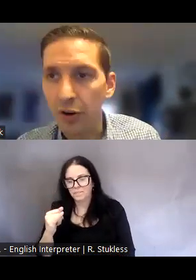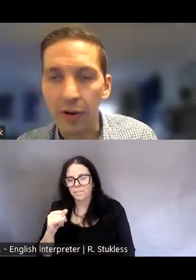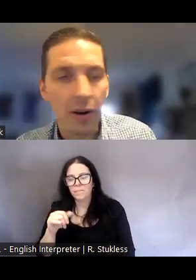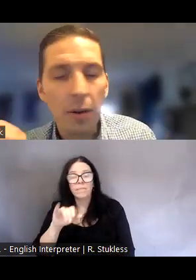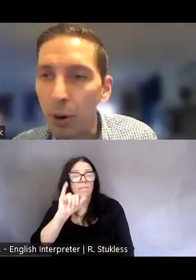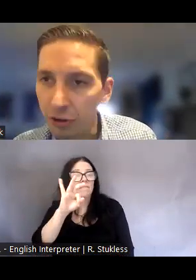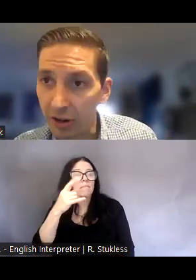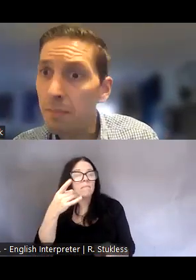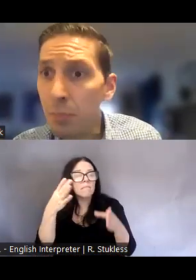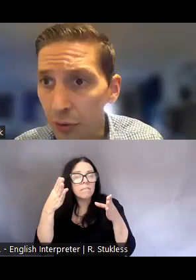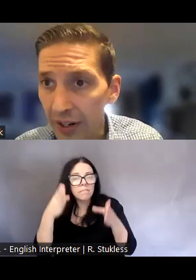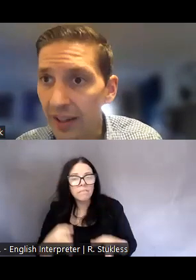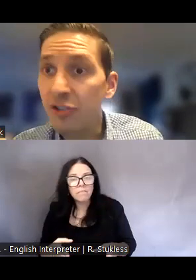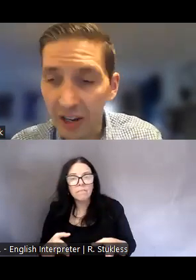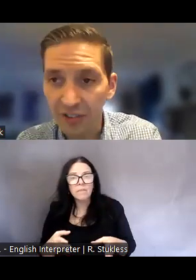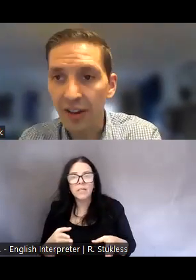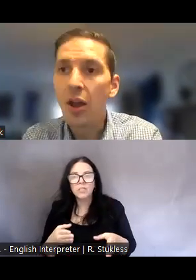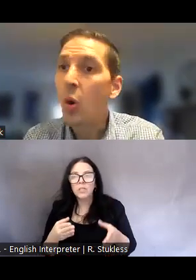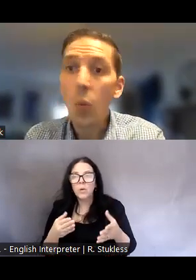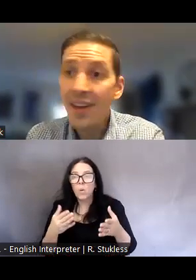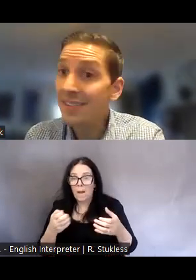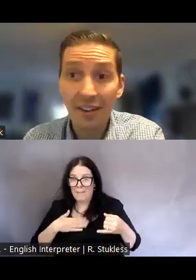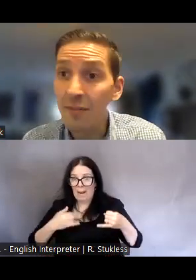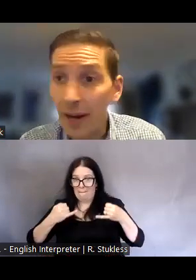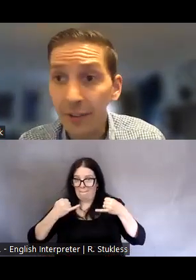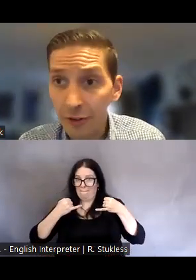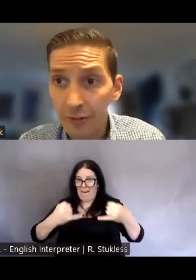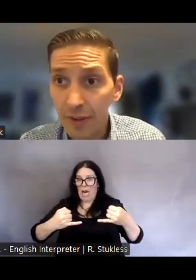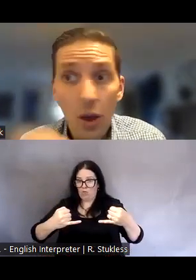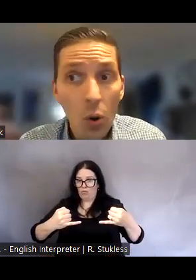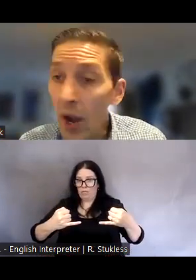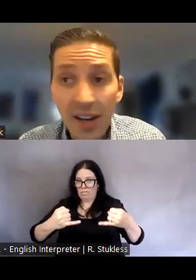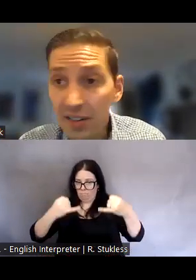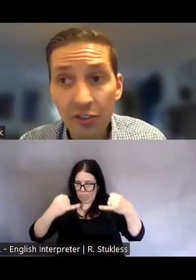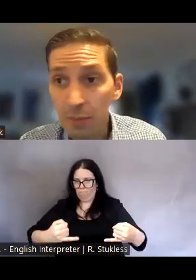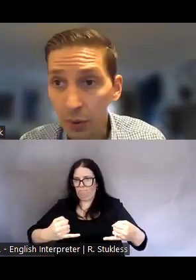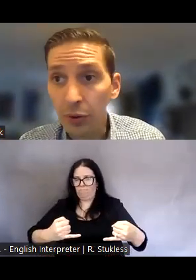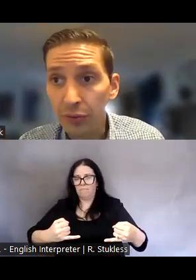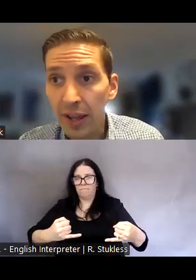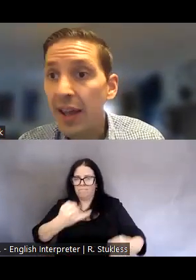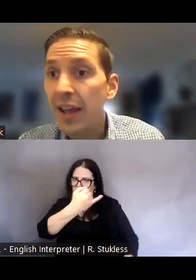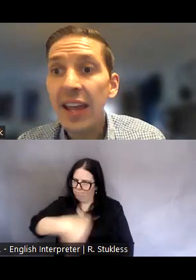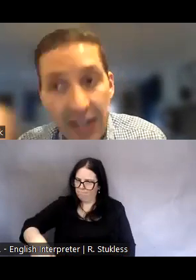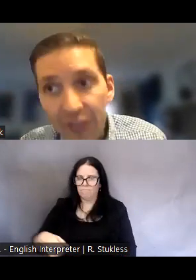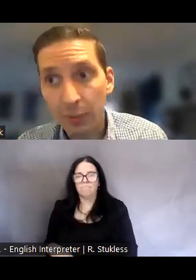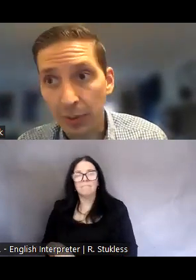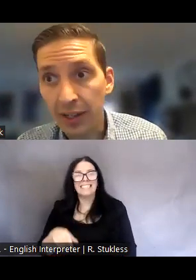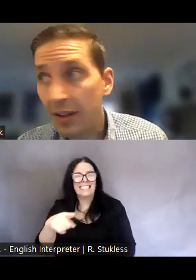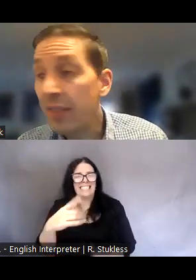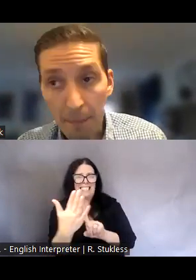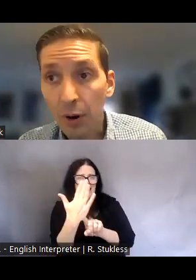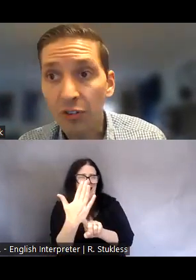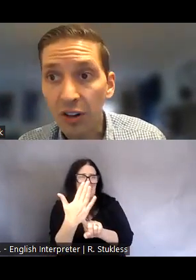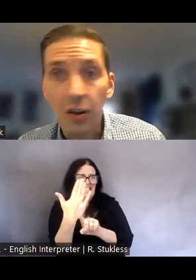knock it over, push it, move it, adjust it, when it doesn't budge, When it doesn't move,